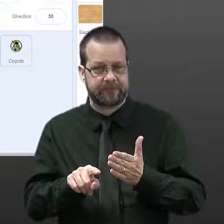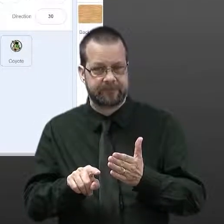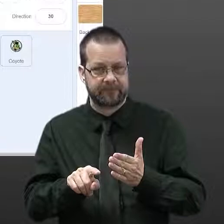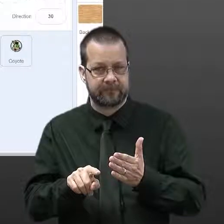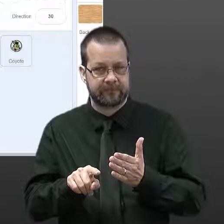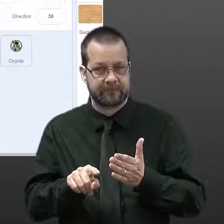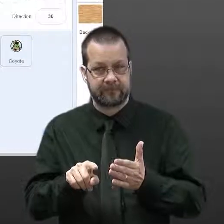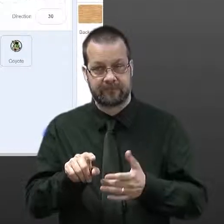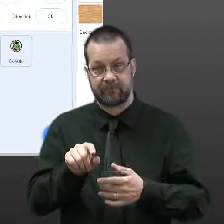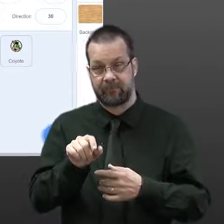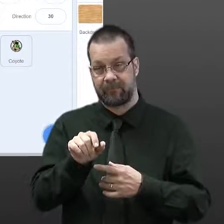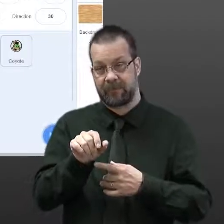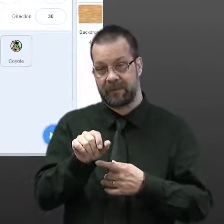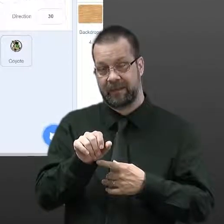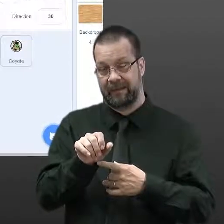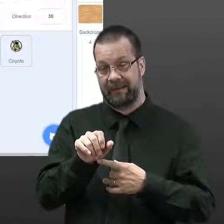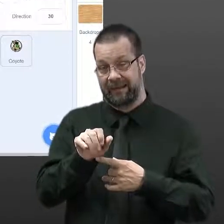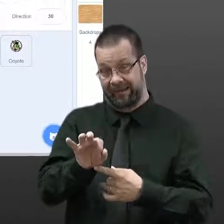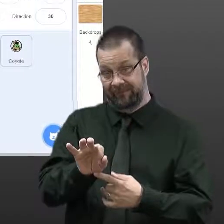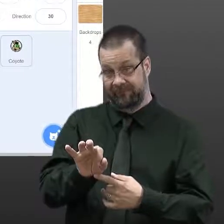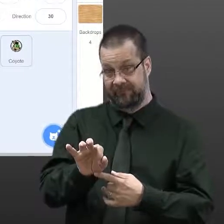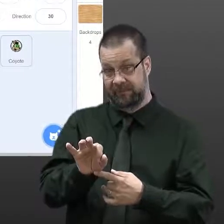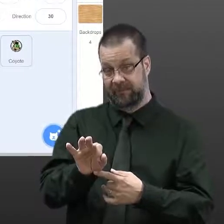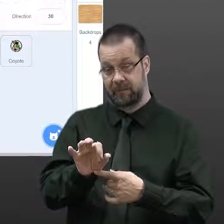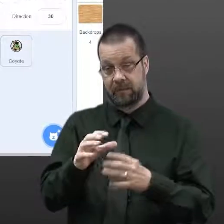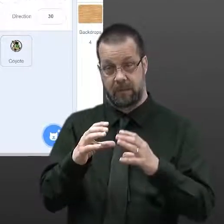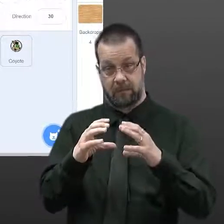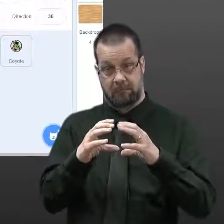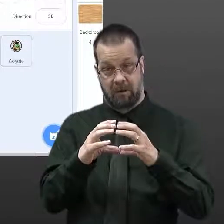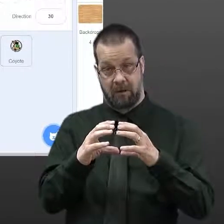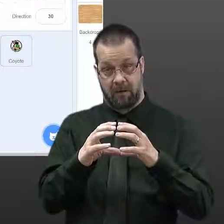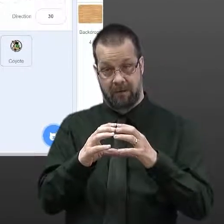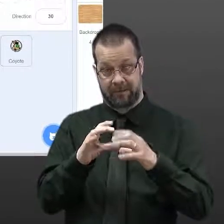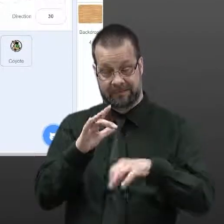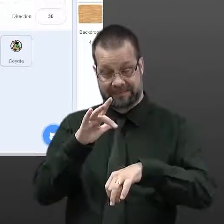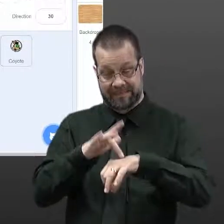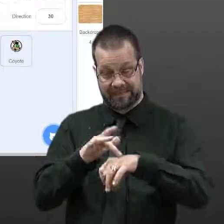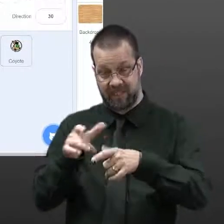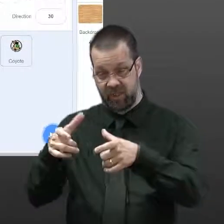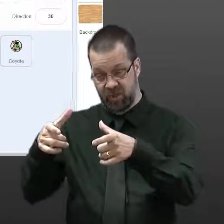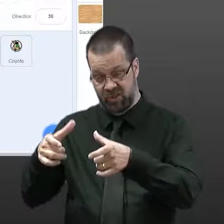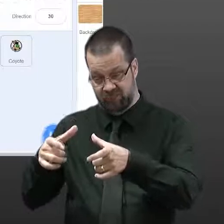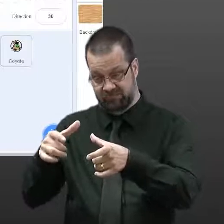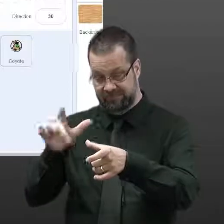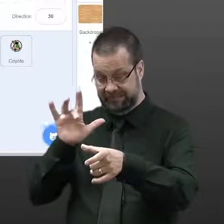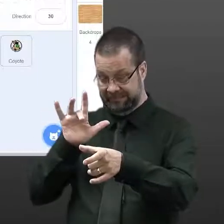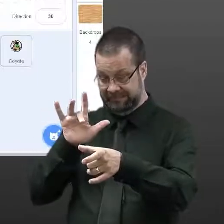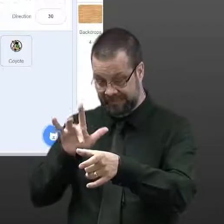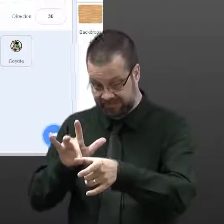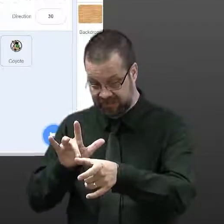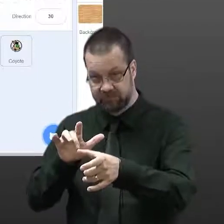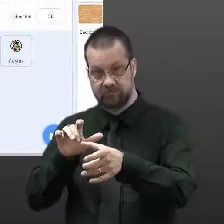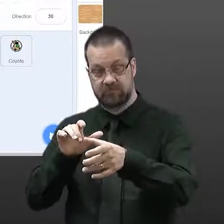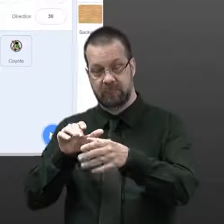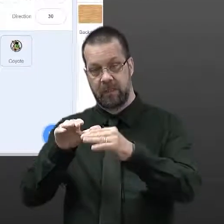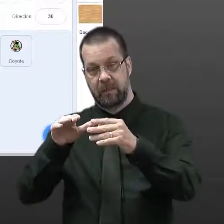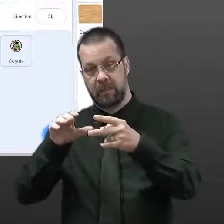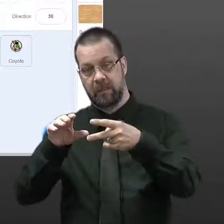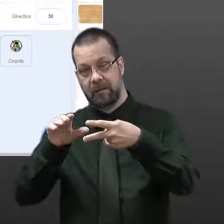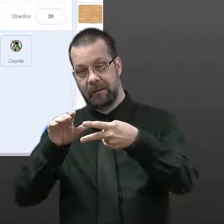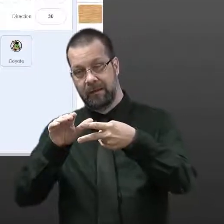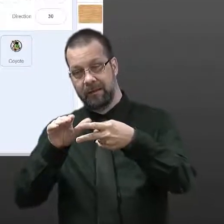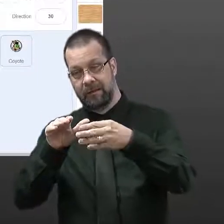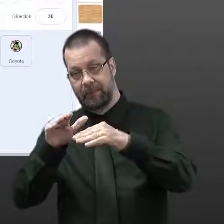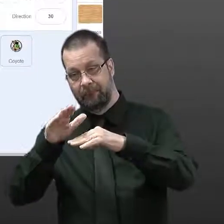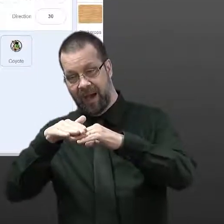going to check to see if the ball is touching the rim or if it goes into